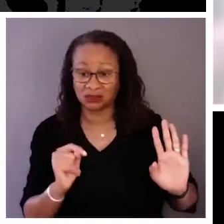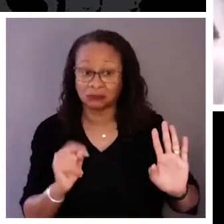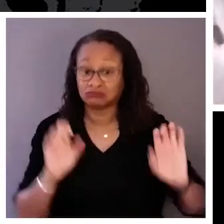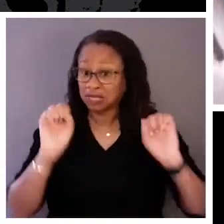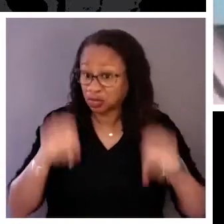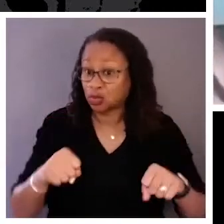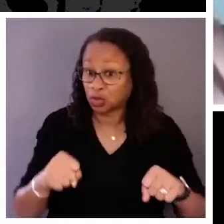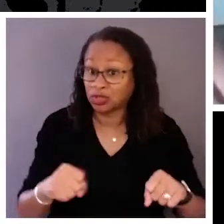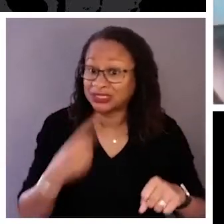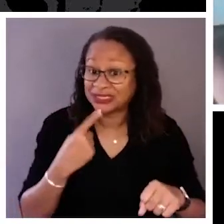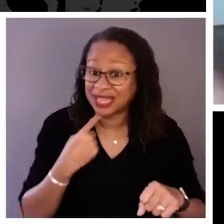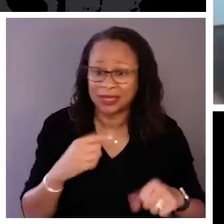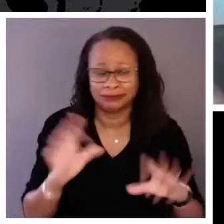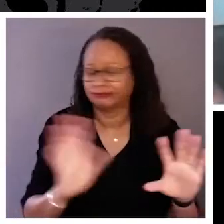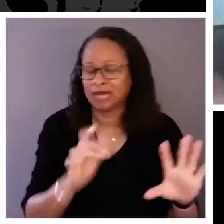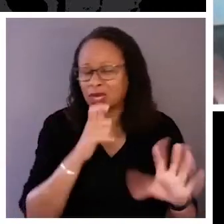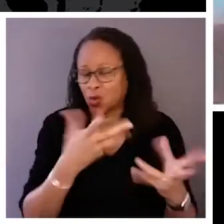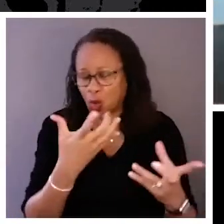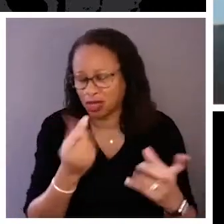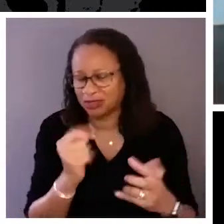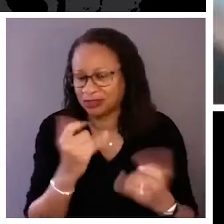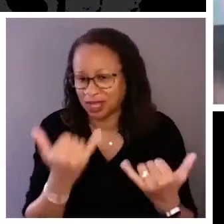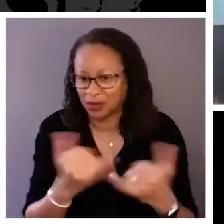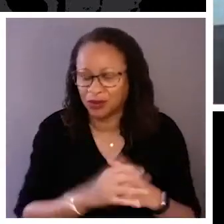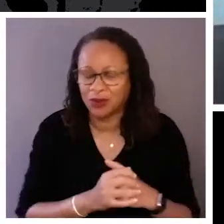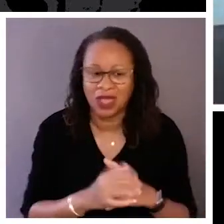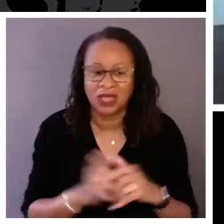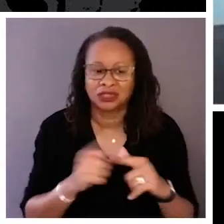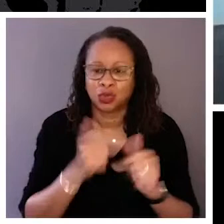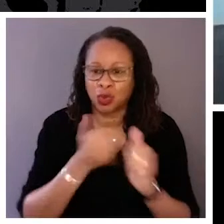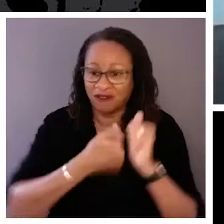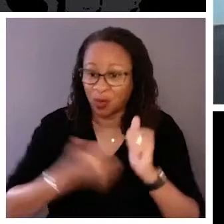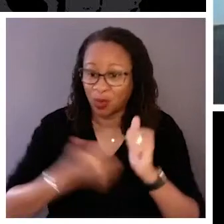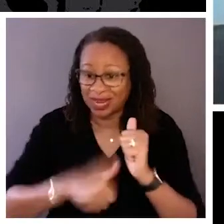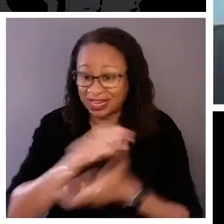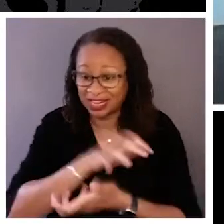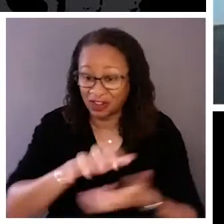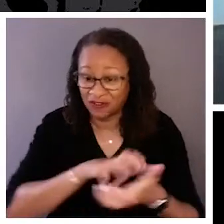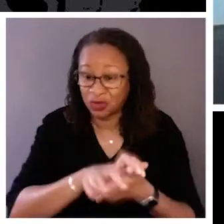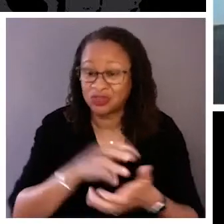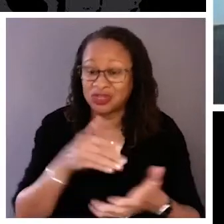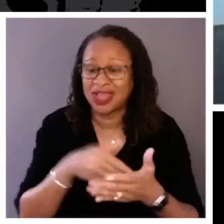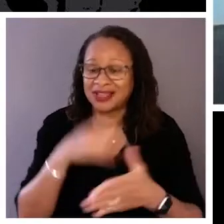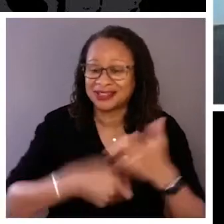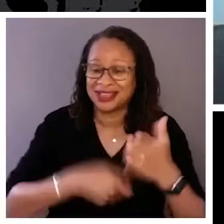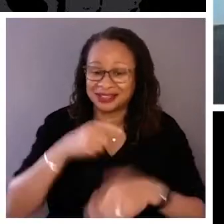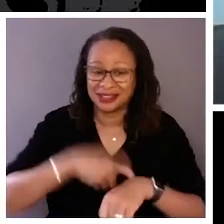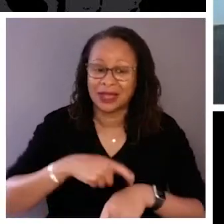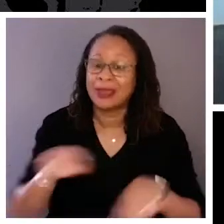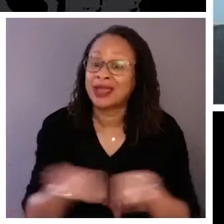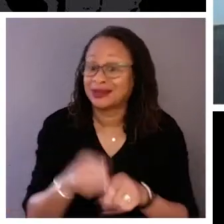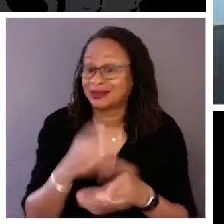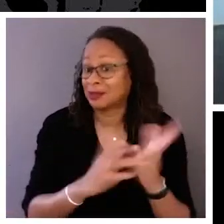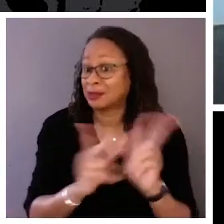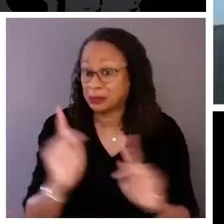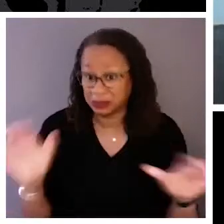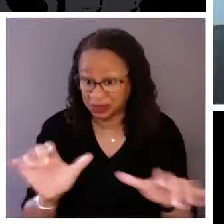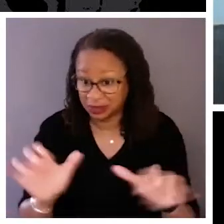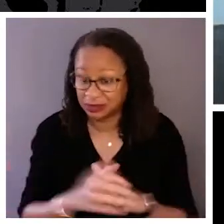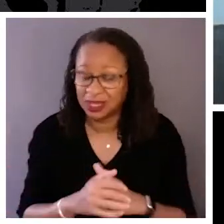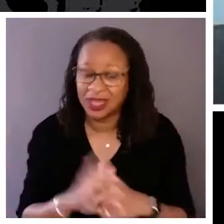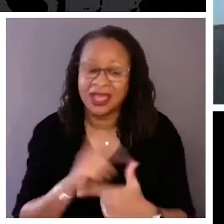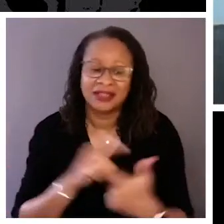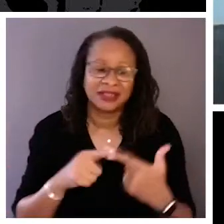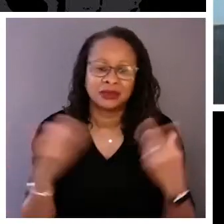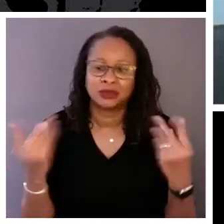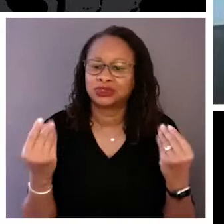of it, you could elect not to get it to avoid any confusion at tax time, as some people did, then you just